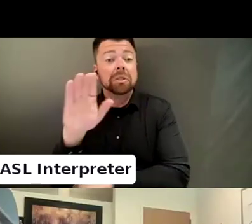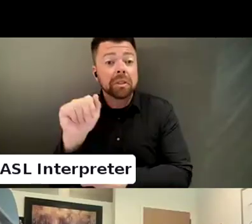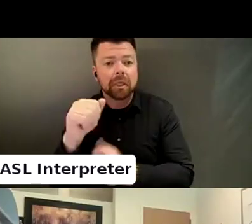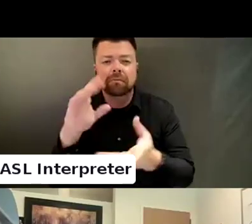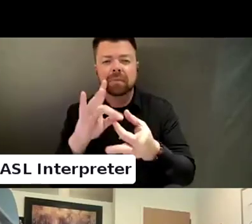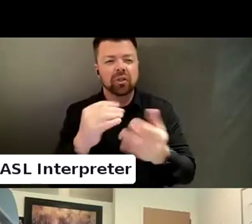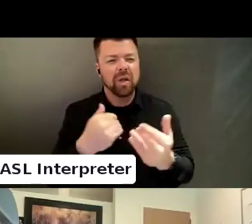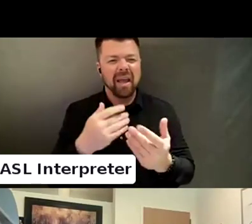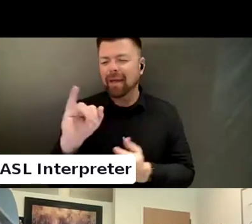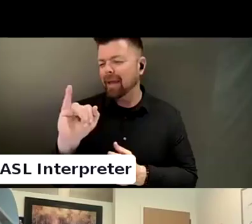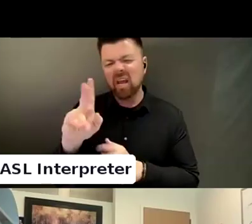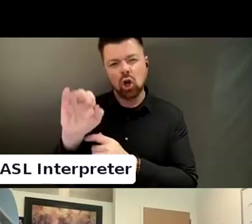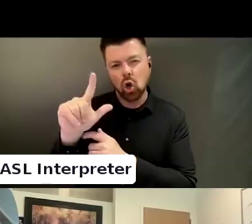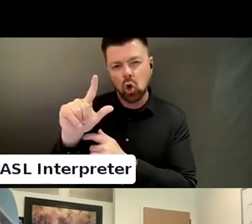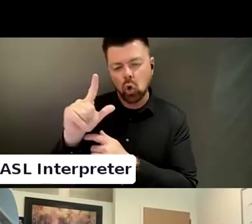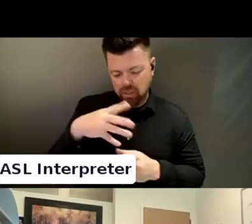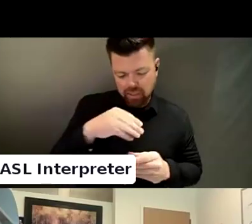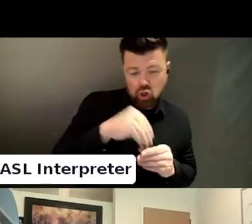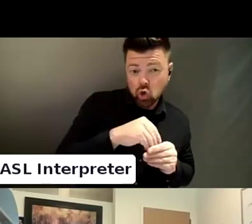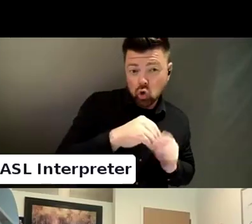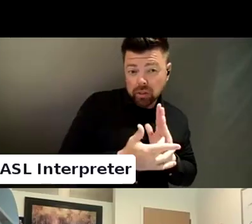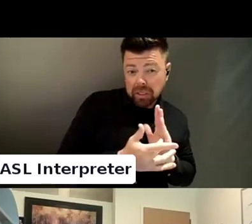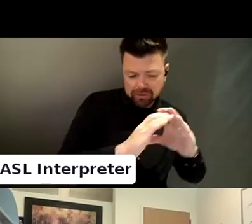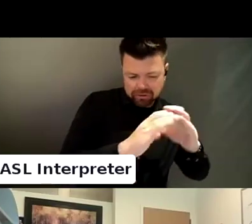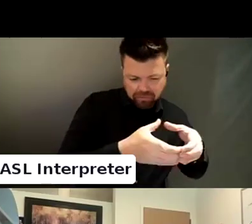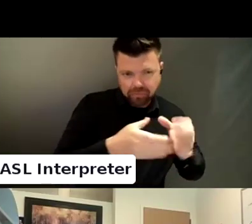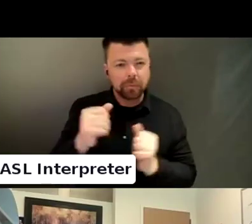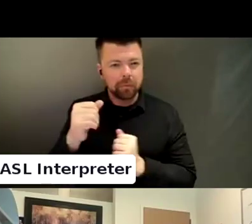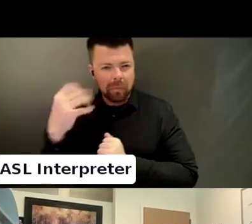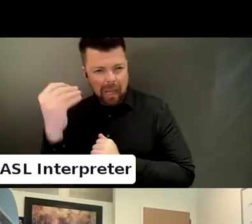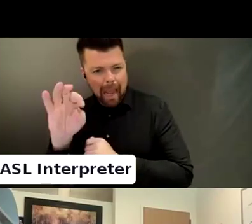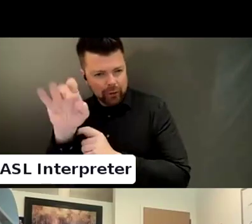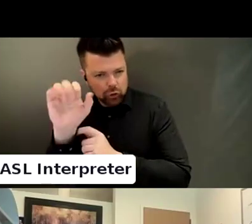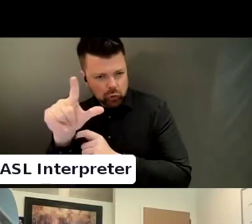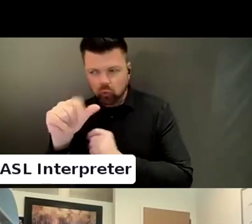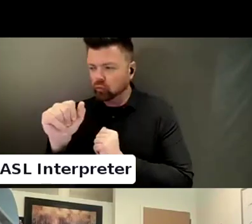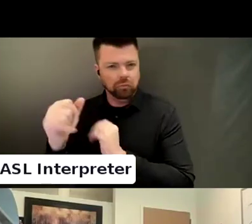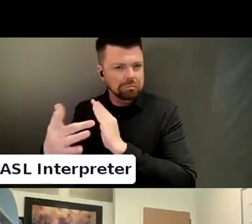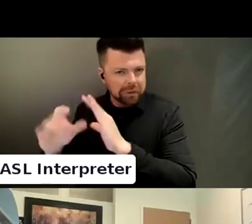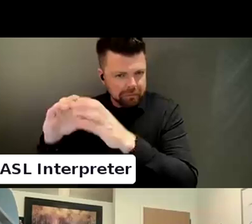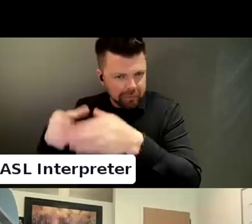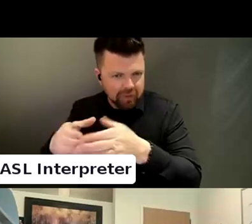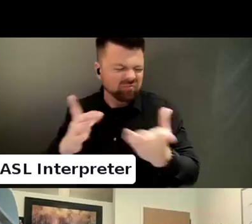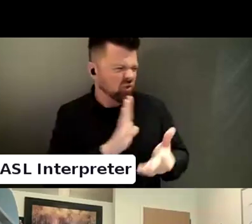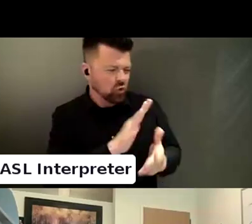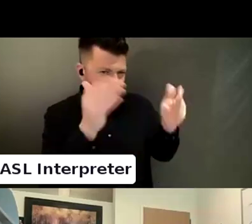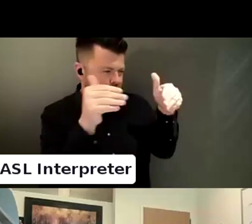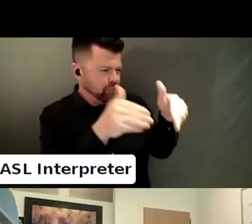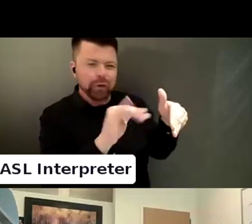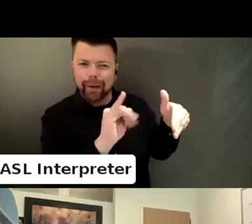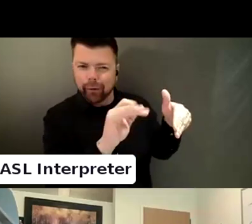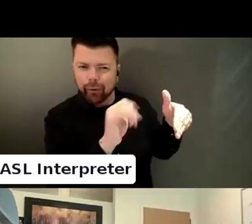the internal devices and the external devices. You guys are focusing on the internal, which is clear, but there are also these